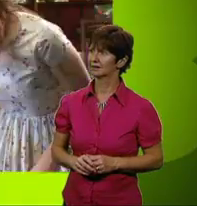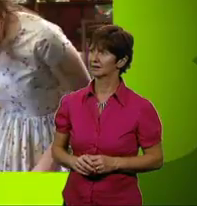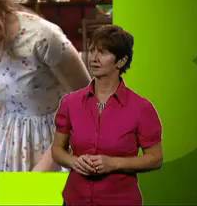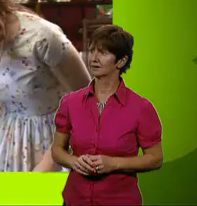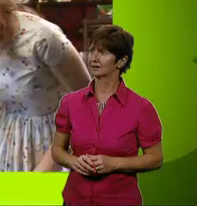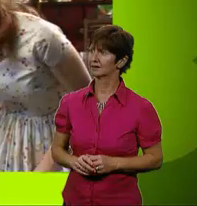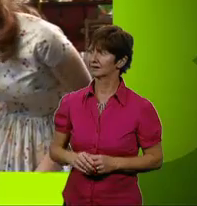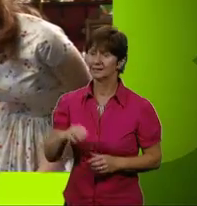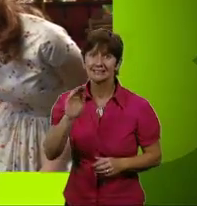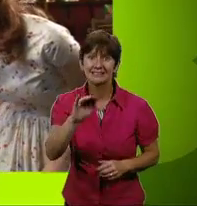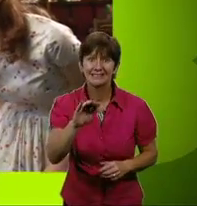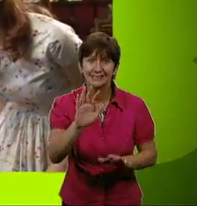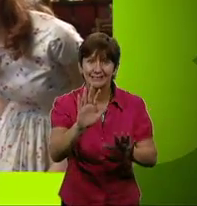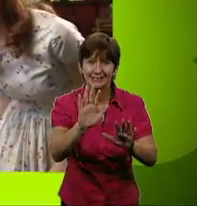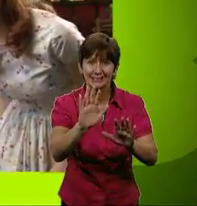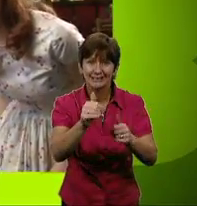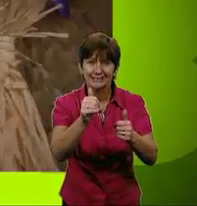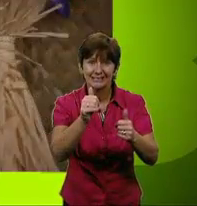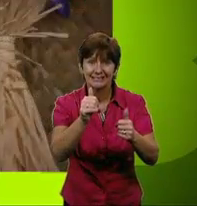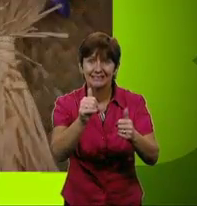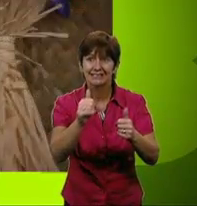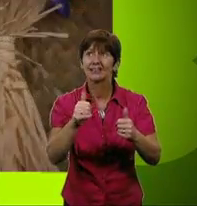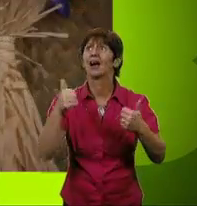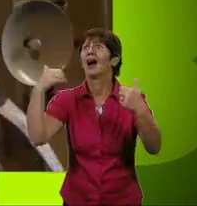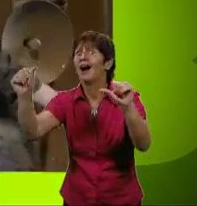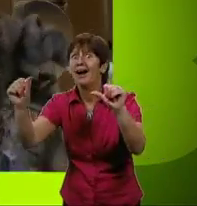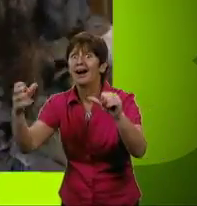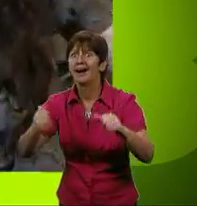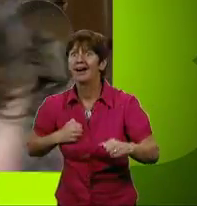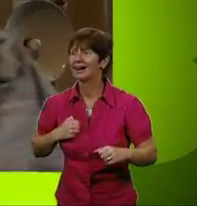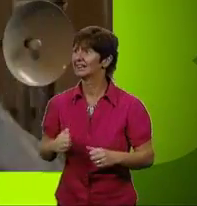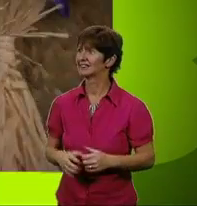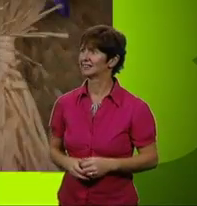It is. Hang on, Abby. We'll get you out. Finally.